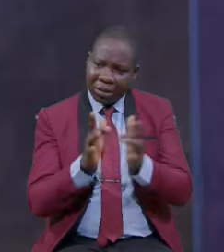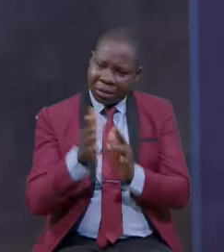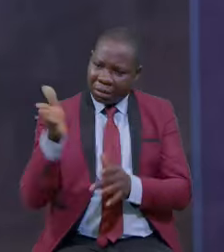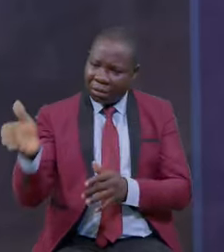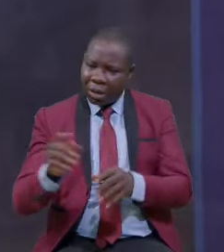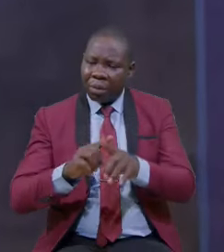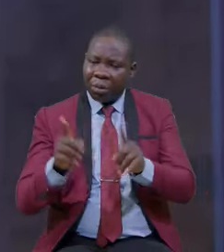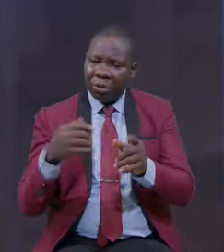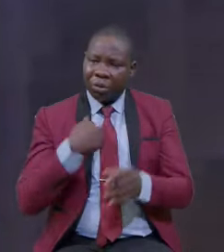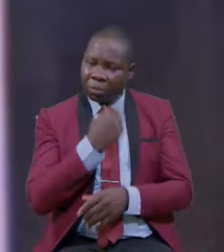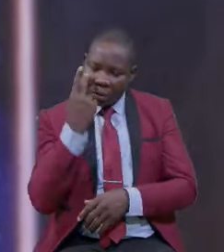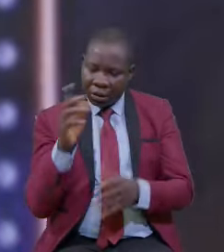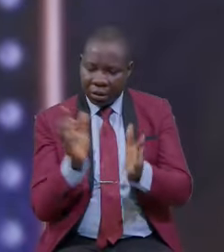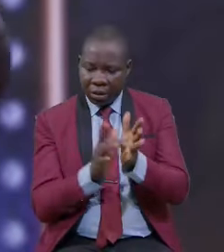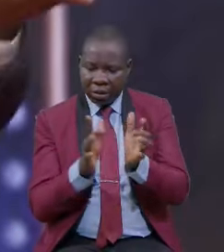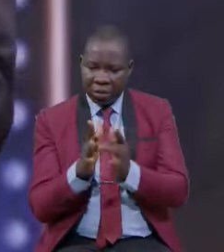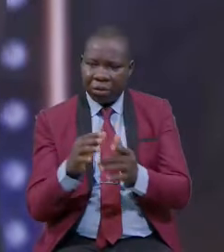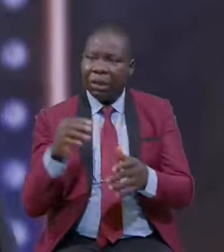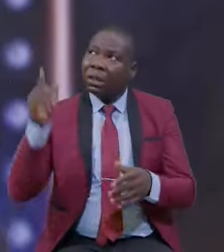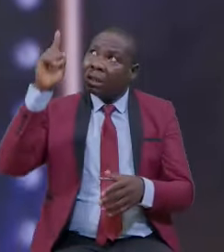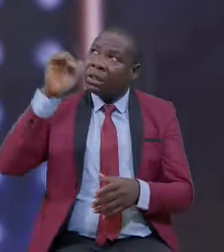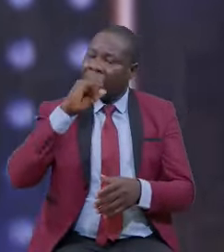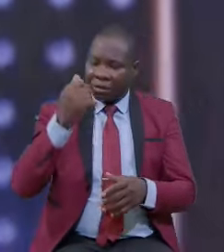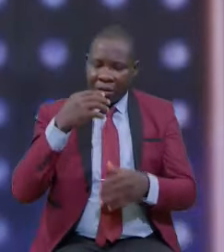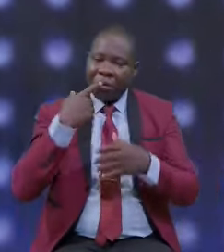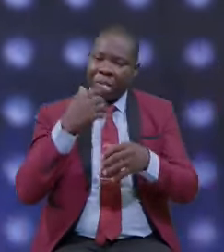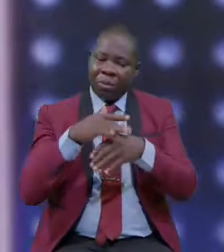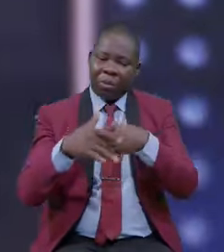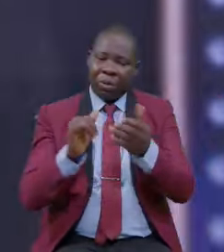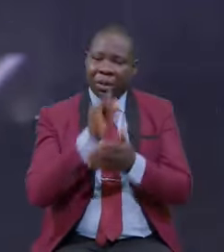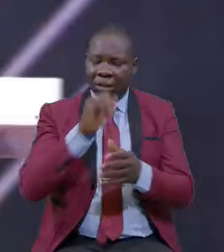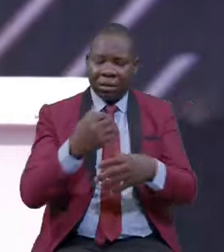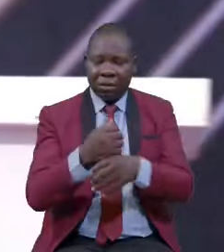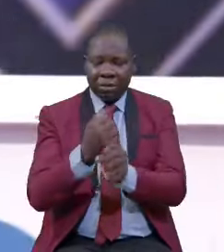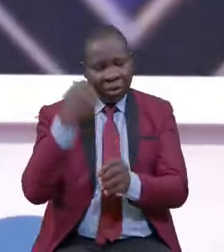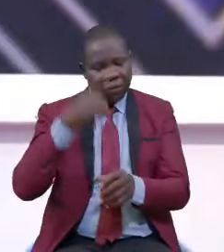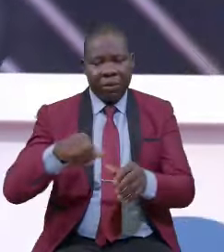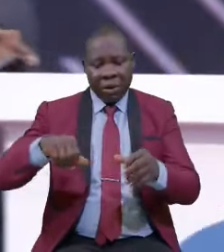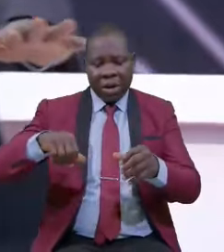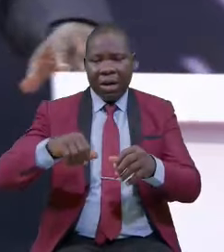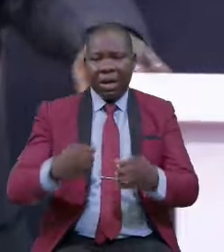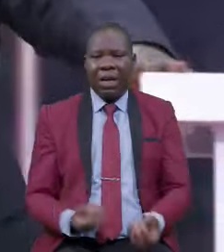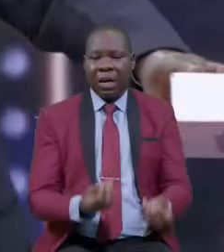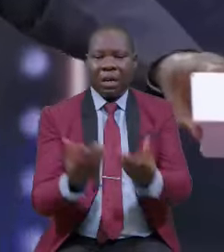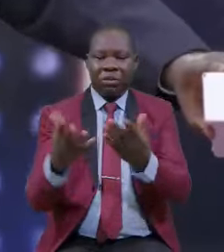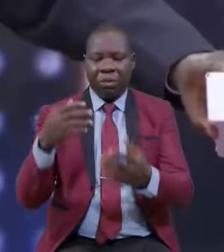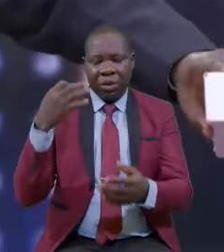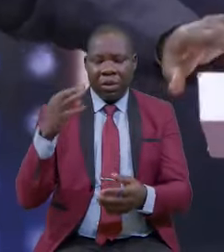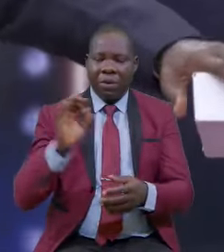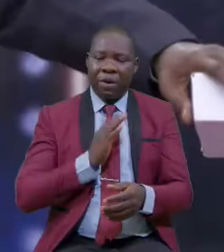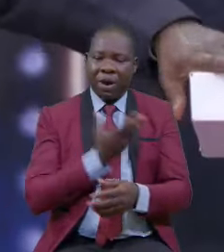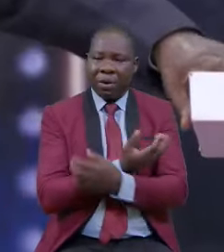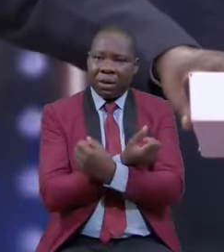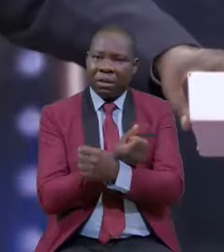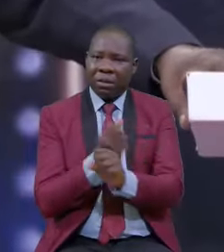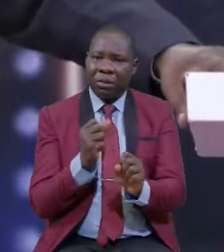atonement of the sin of everyone. They read the scriptures, they don't find him, you know, in Numbers, they don't find Jesus there, but Jesus